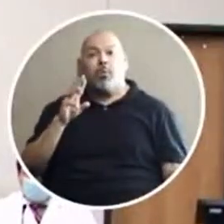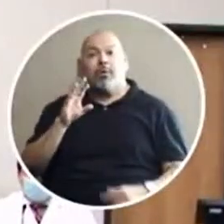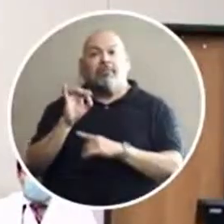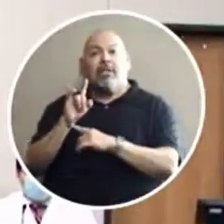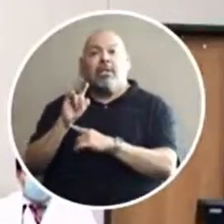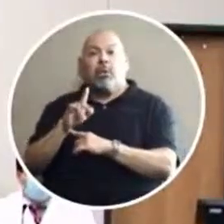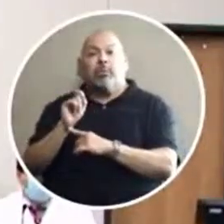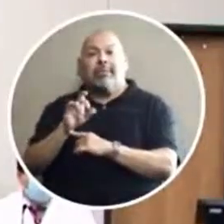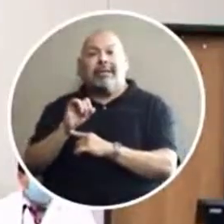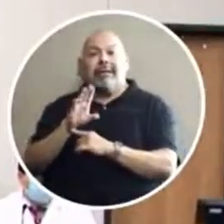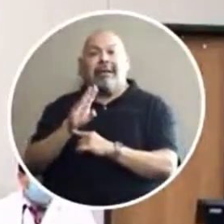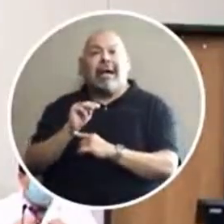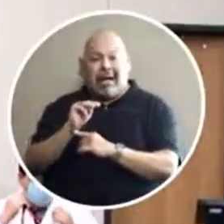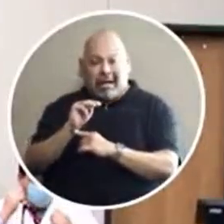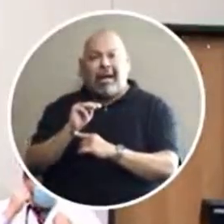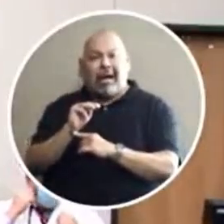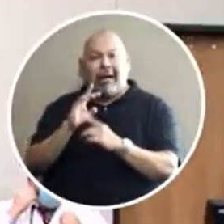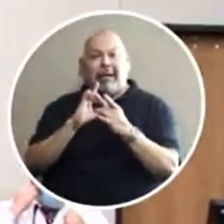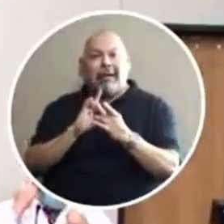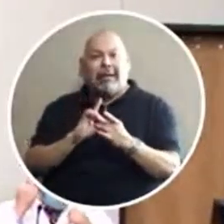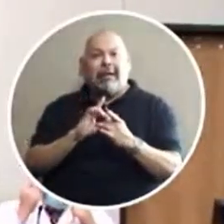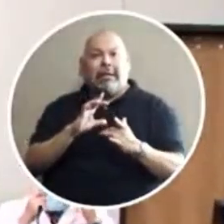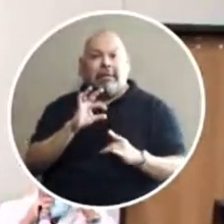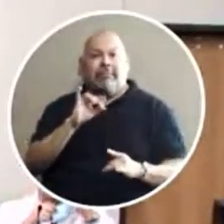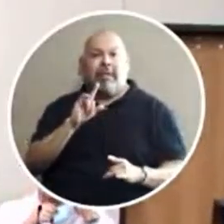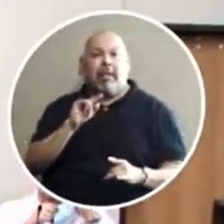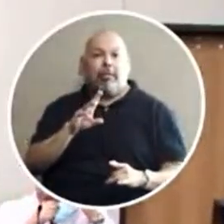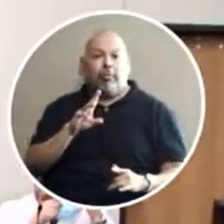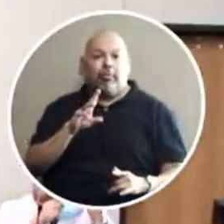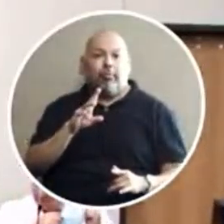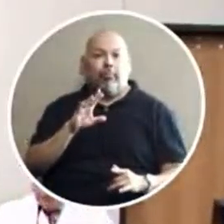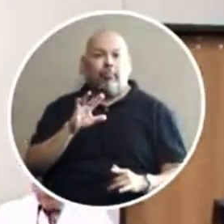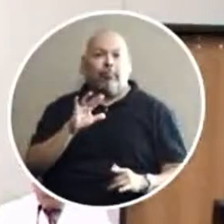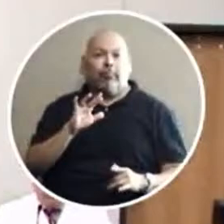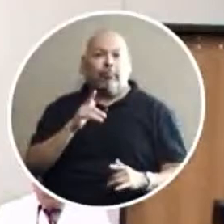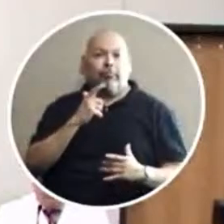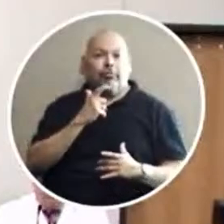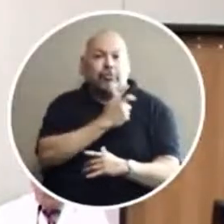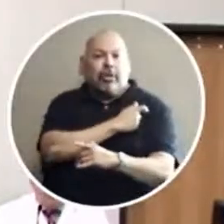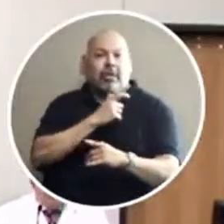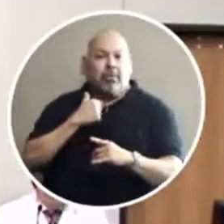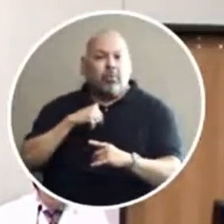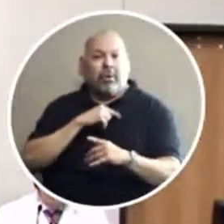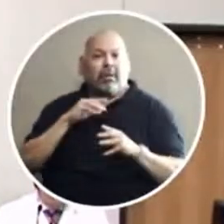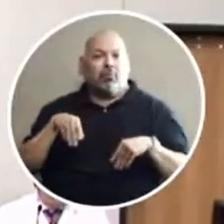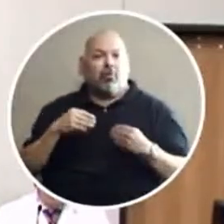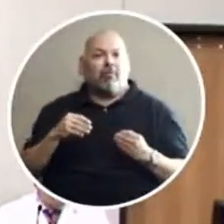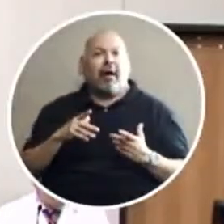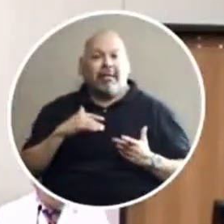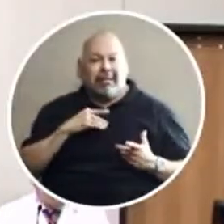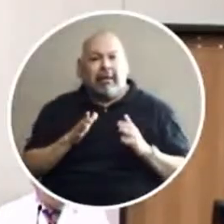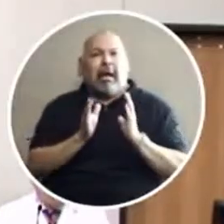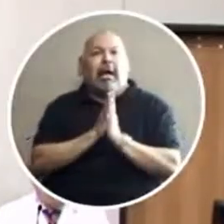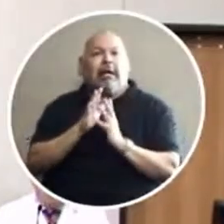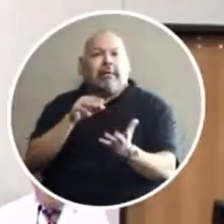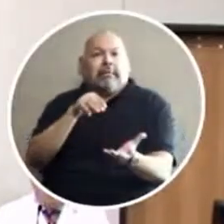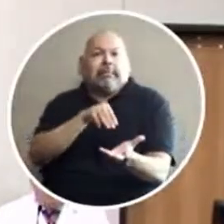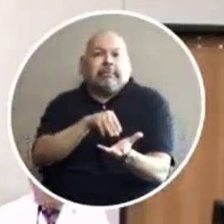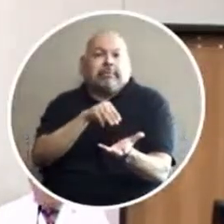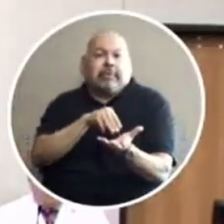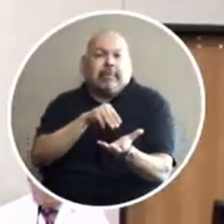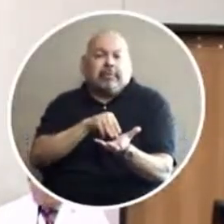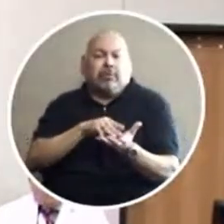bpowerflu.com for any information as it relates to the flu vaccine that we're providing. I'd now like to ask Dr.